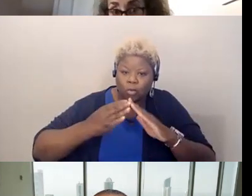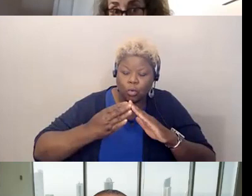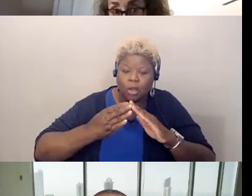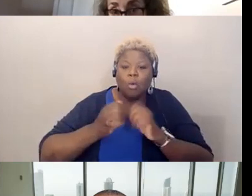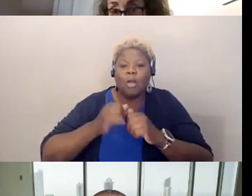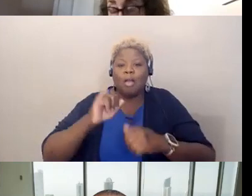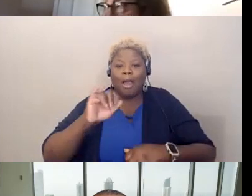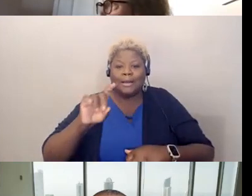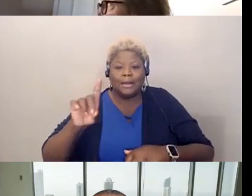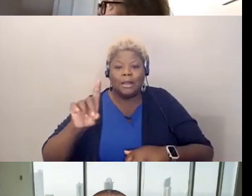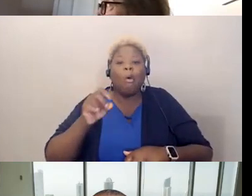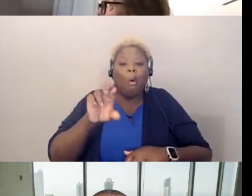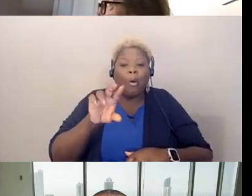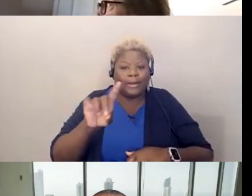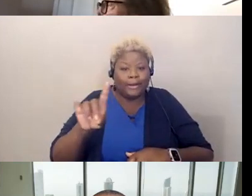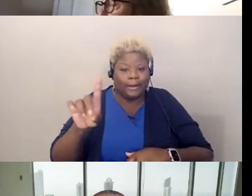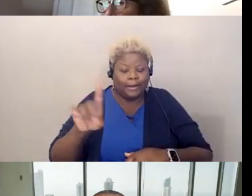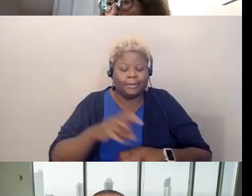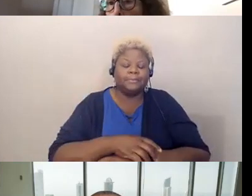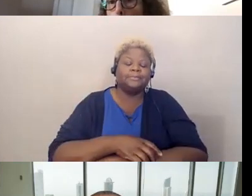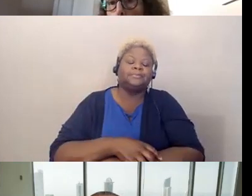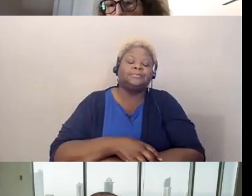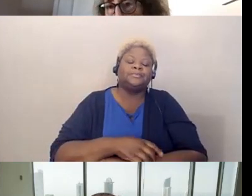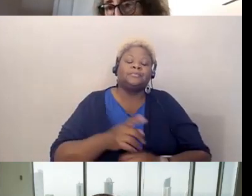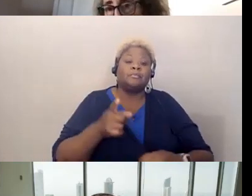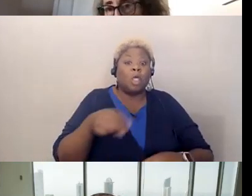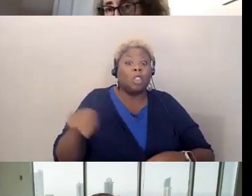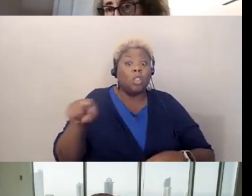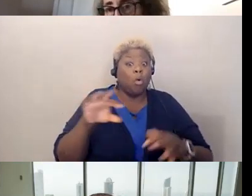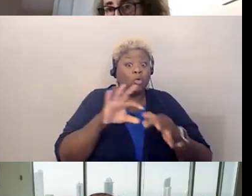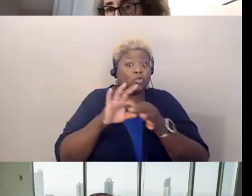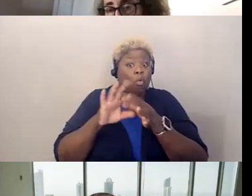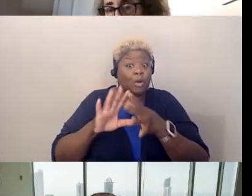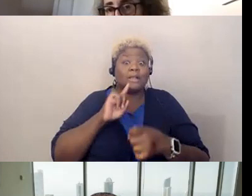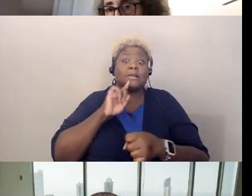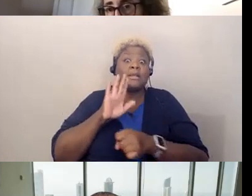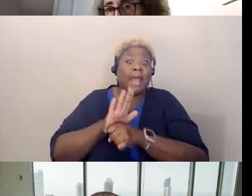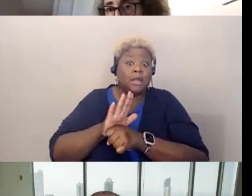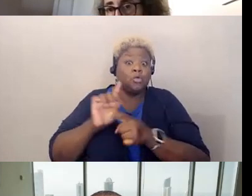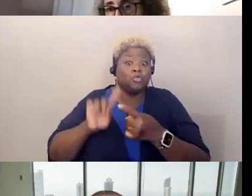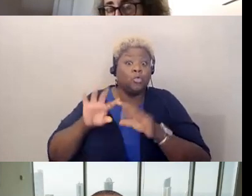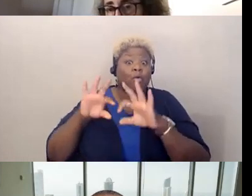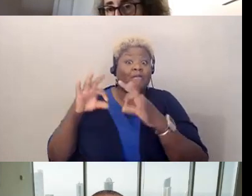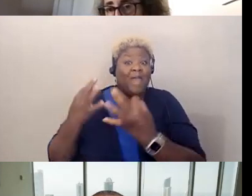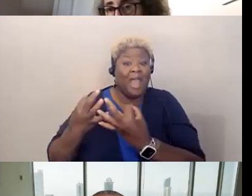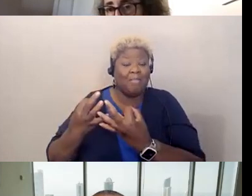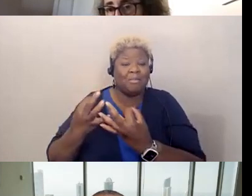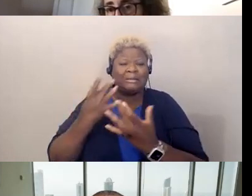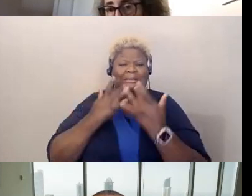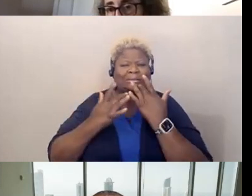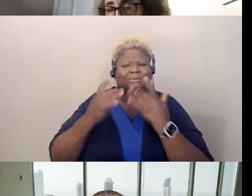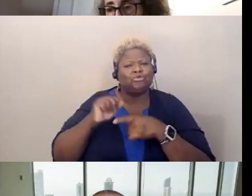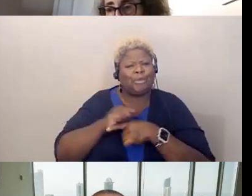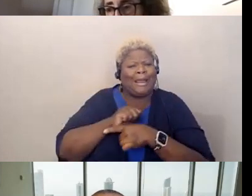or developmental disability individuals. These coordinators are dedicated to the families they serve, but without additional training, many are